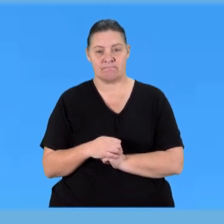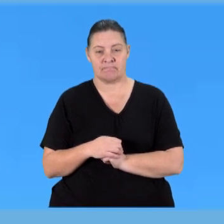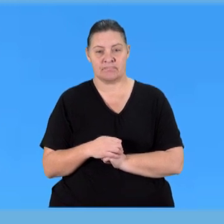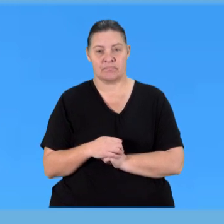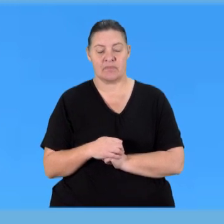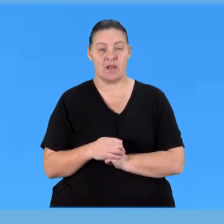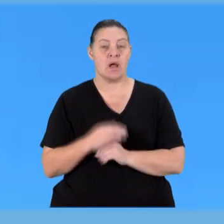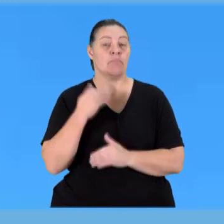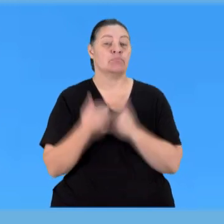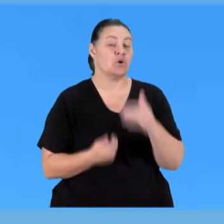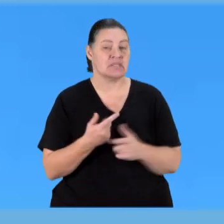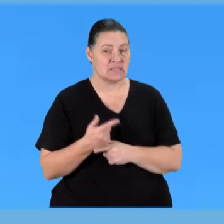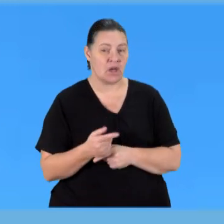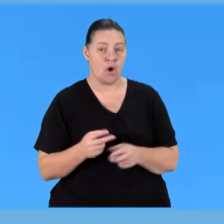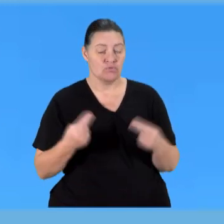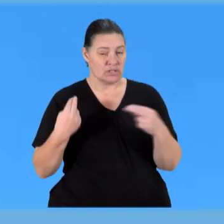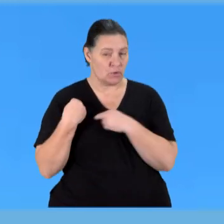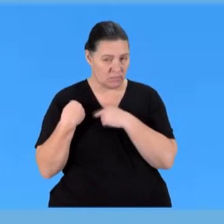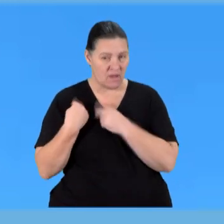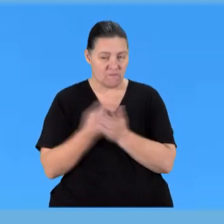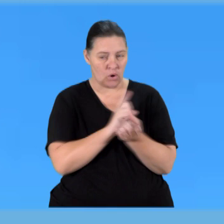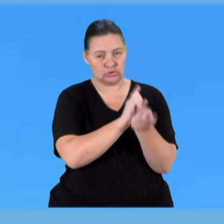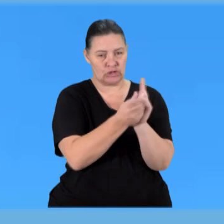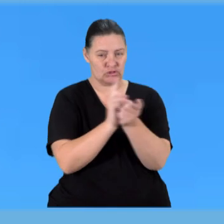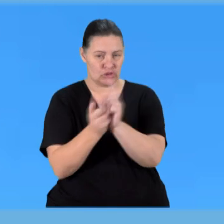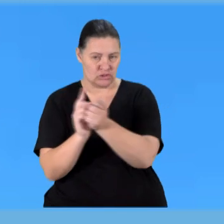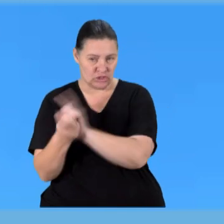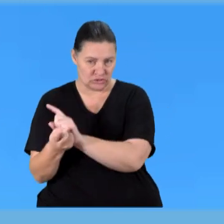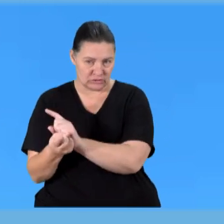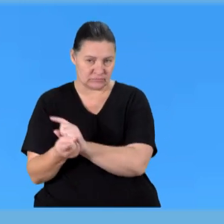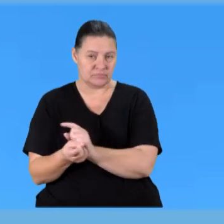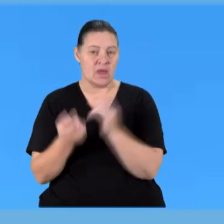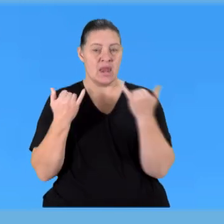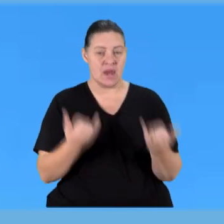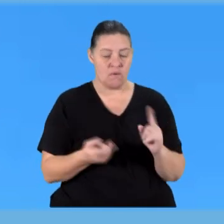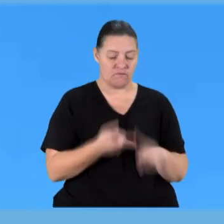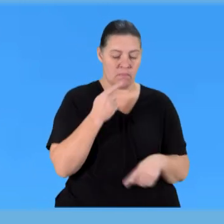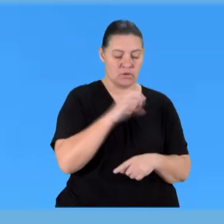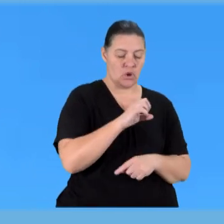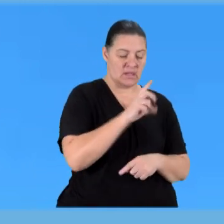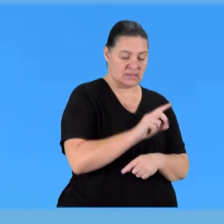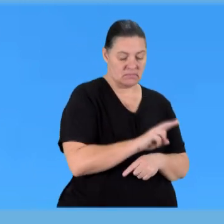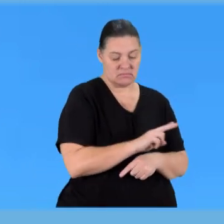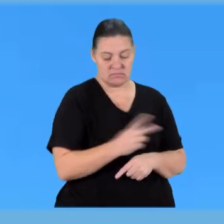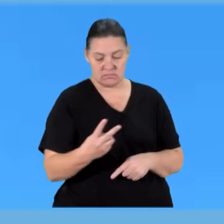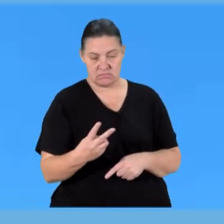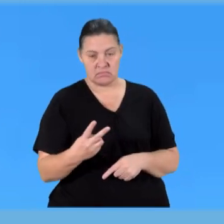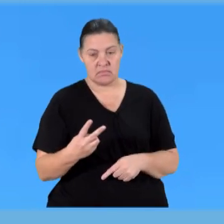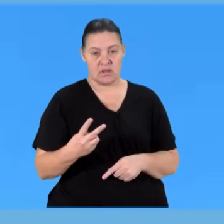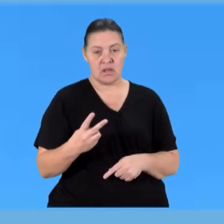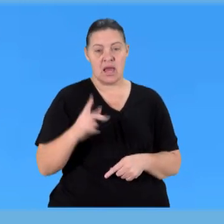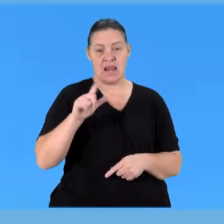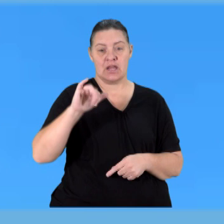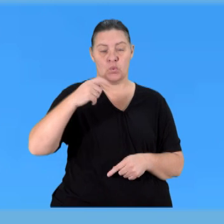This is a gas. Now, the processes that are responsible for the phase change. When we are now going from a solid into